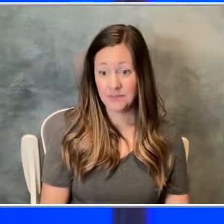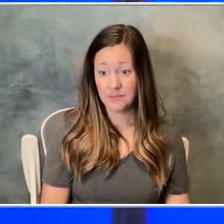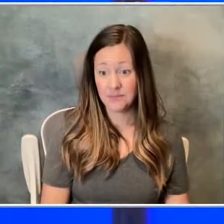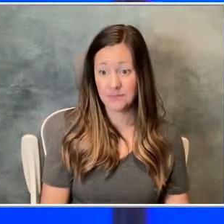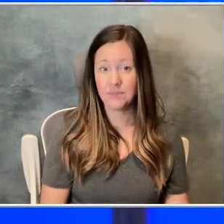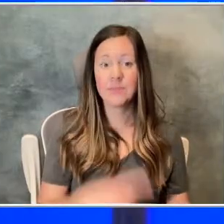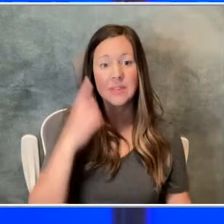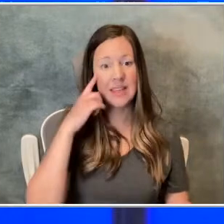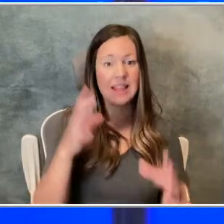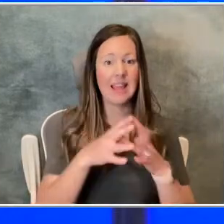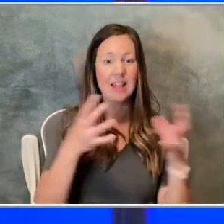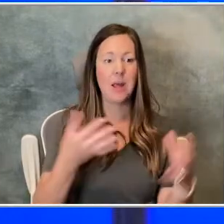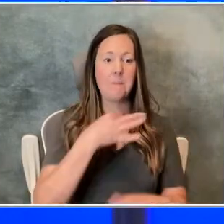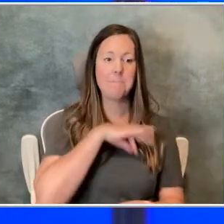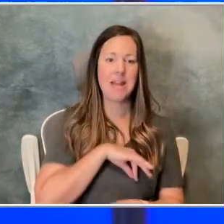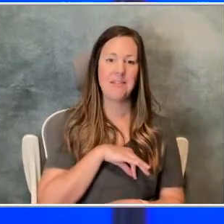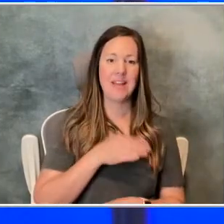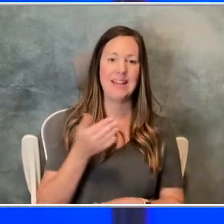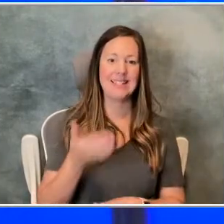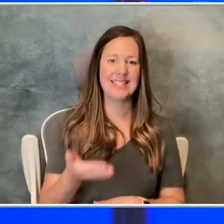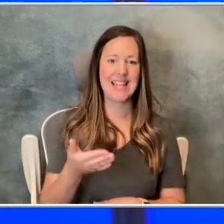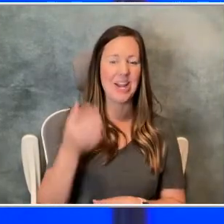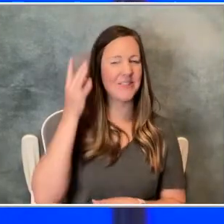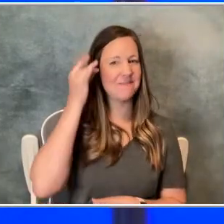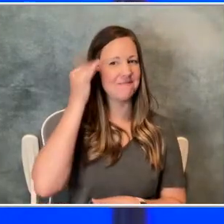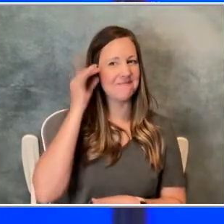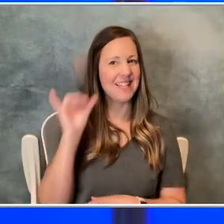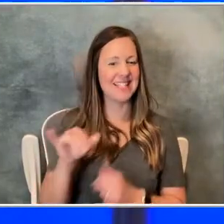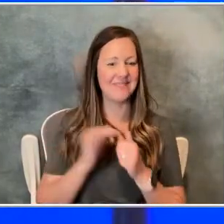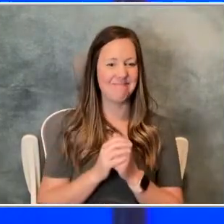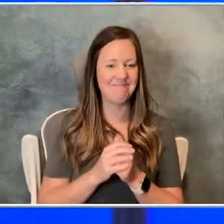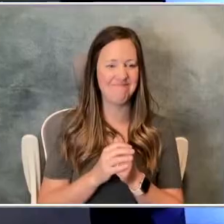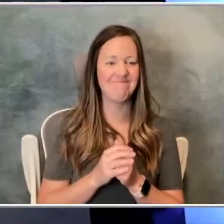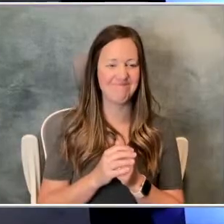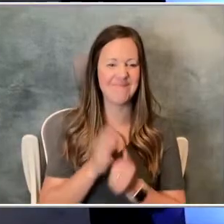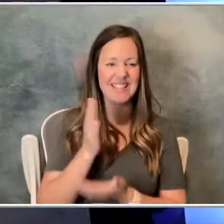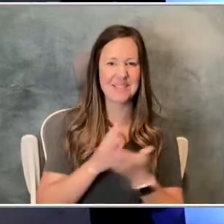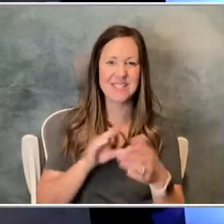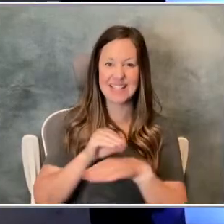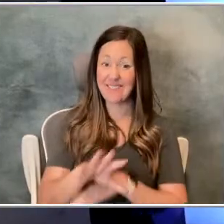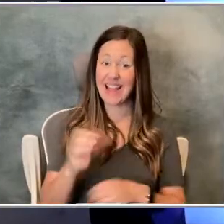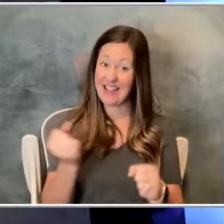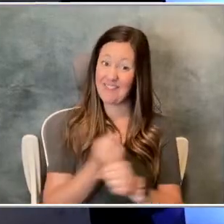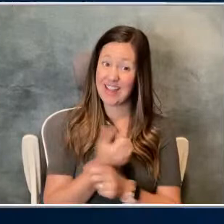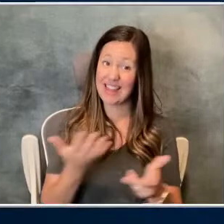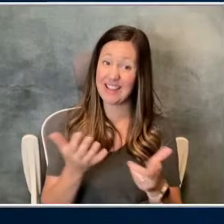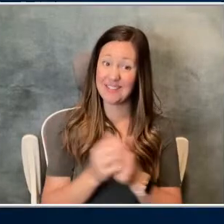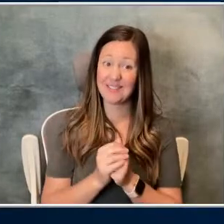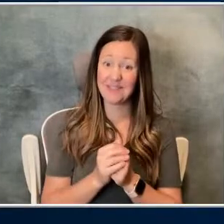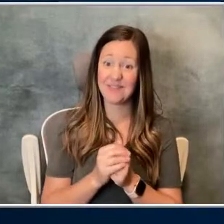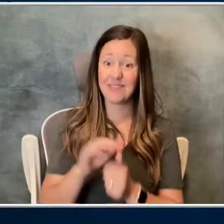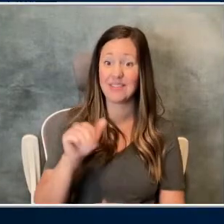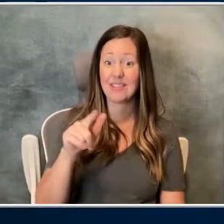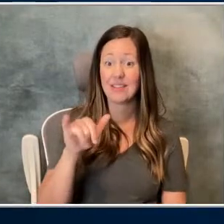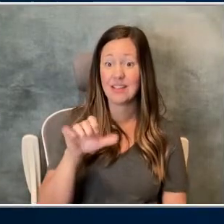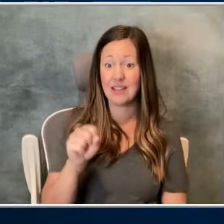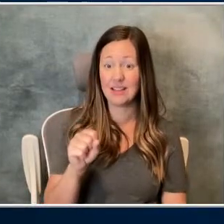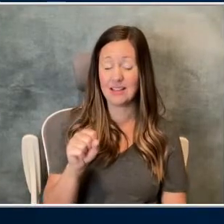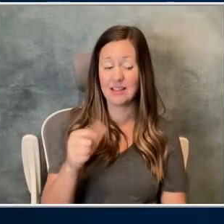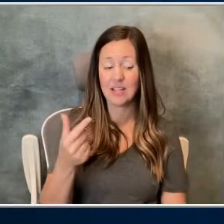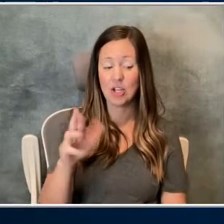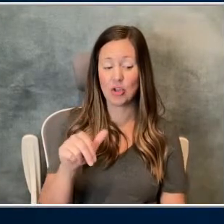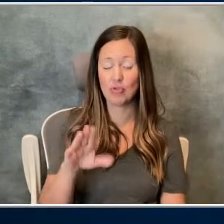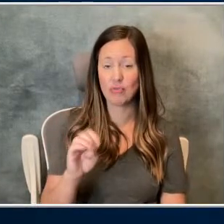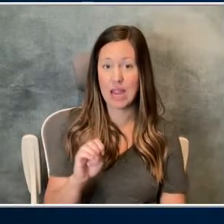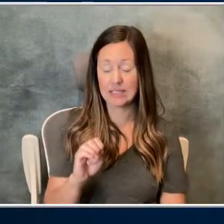there in our heads. Mm-hmm. Yeah, and I think we have to be careful with some of the side effects and other things, especially as we get older. Yeah. Alexis. So Grace wants to